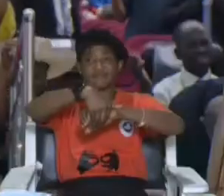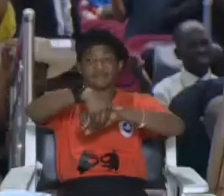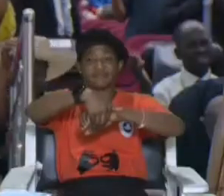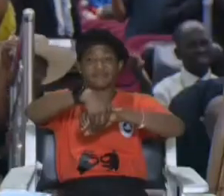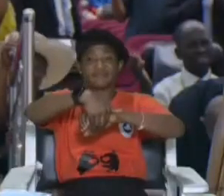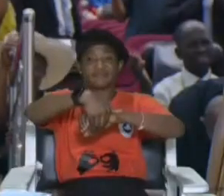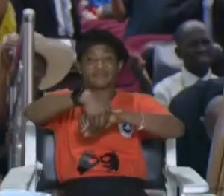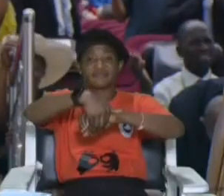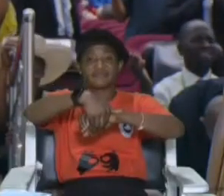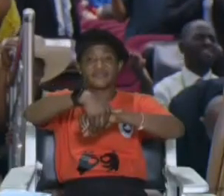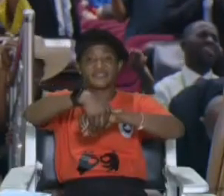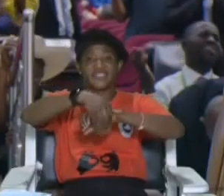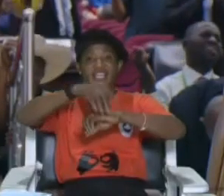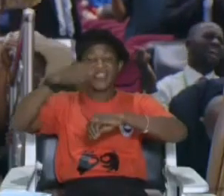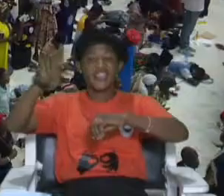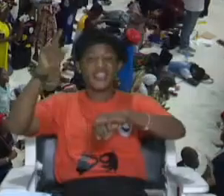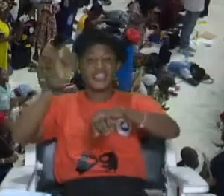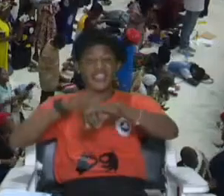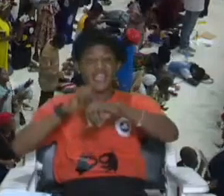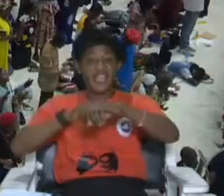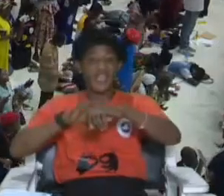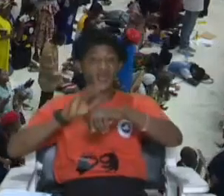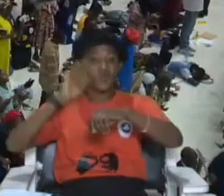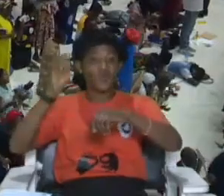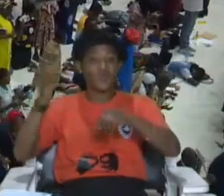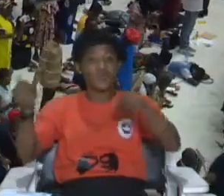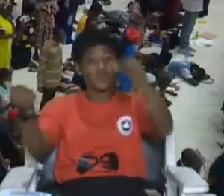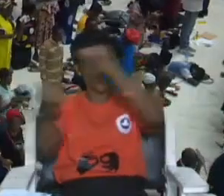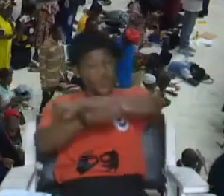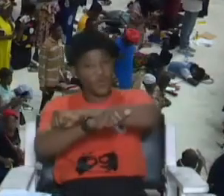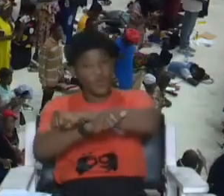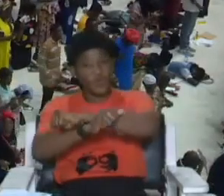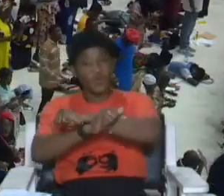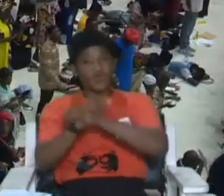the tide will turn for you tonight.